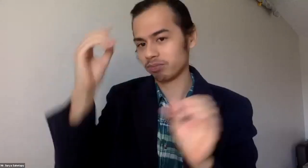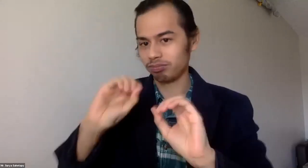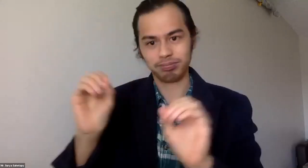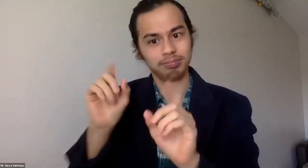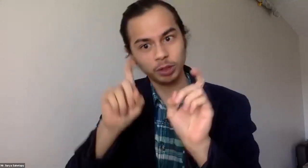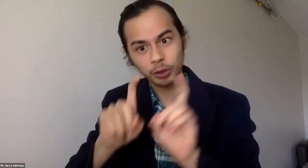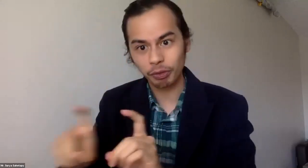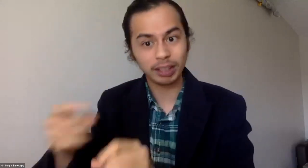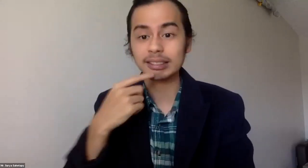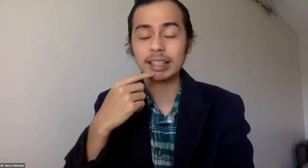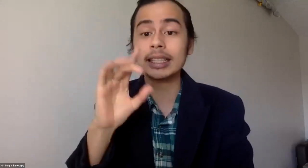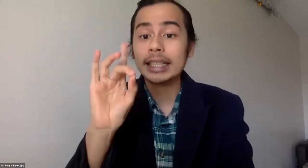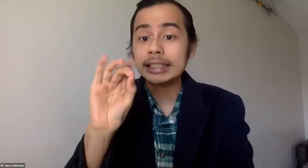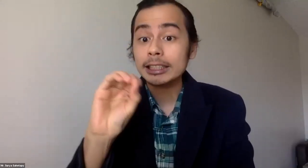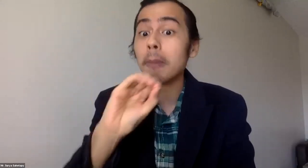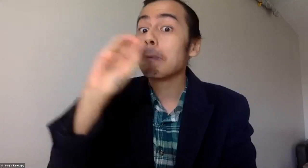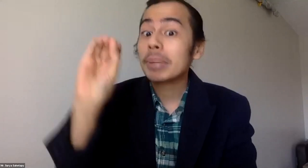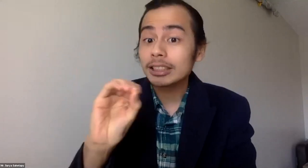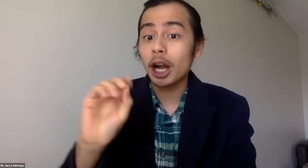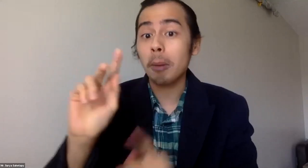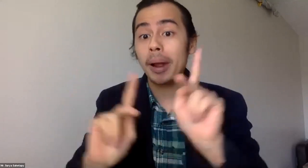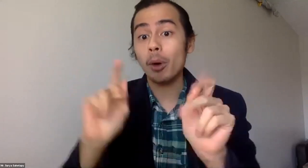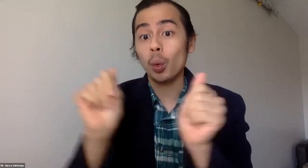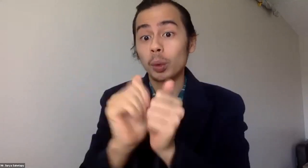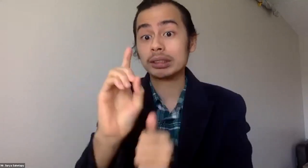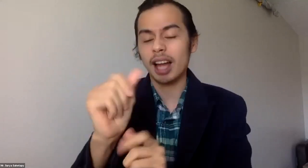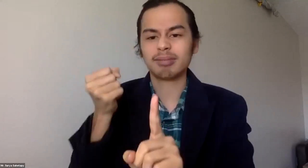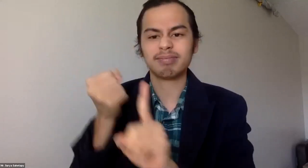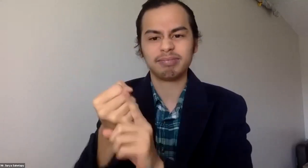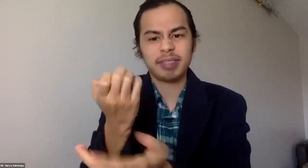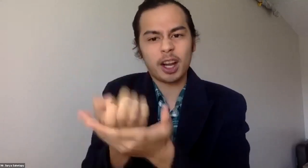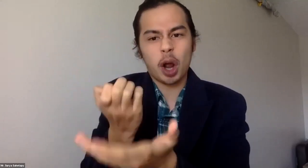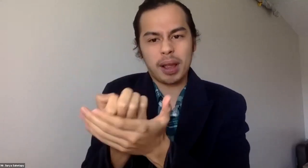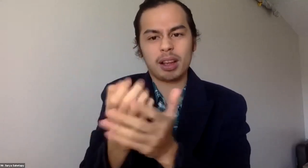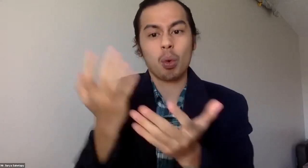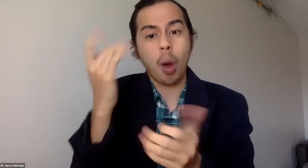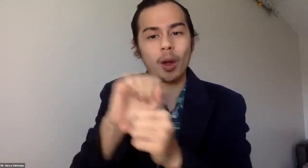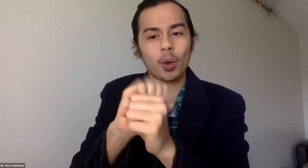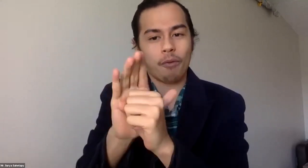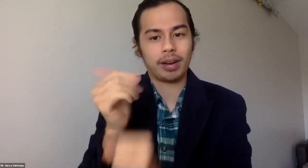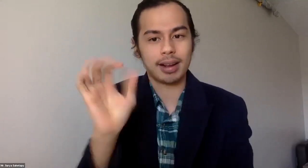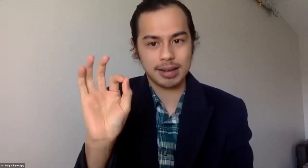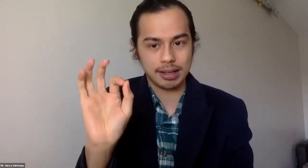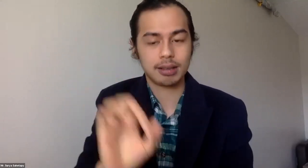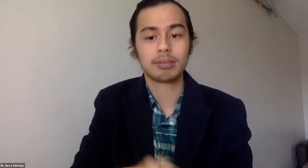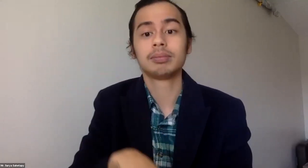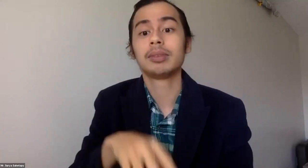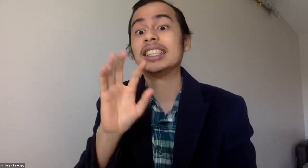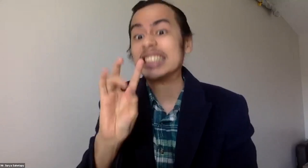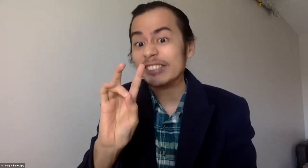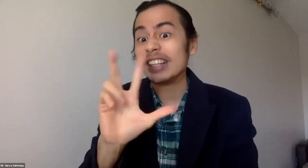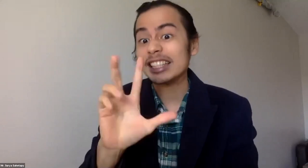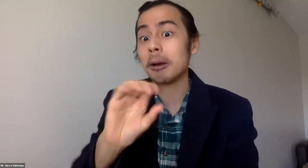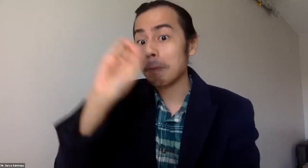to work together, there have been surveys. Now, these were not conducted by the governments,